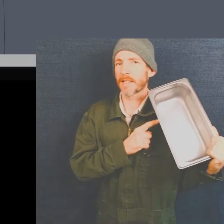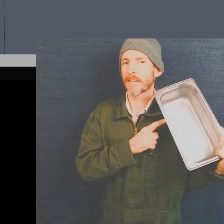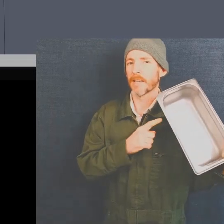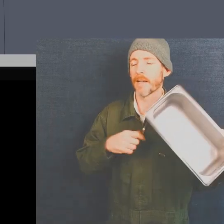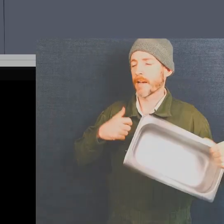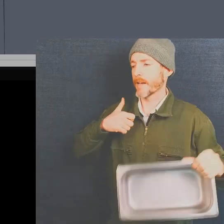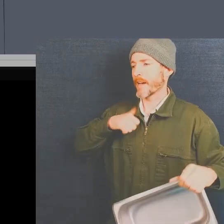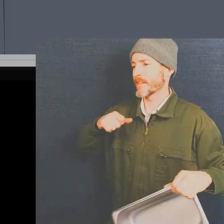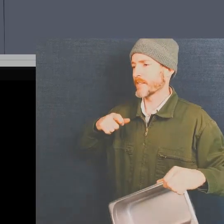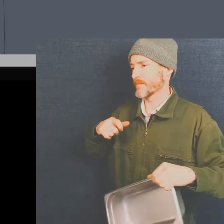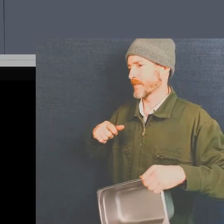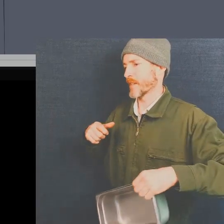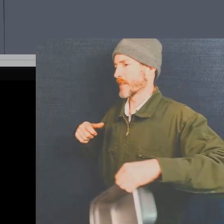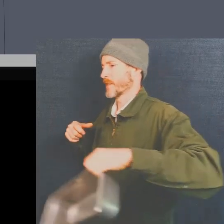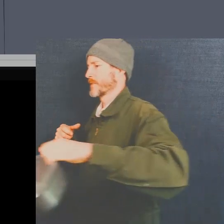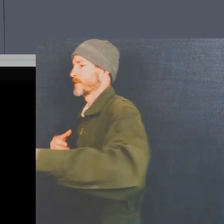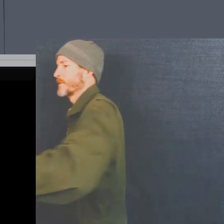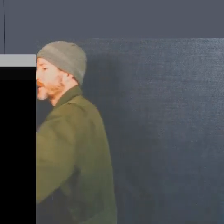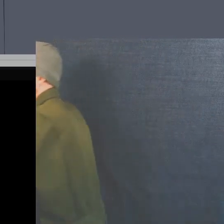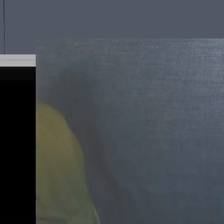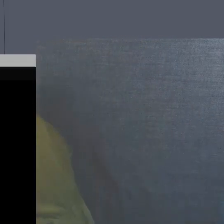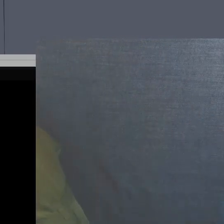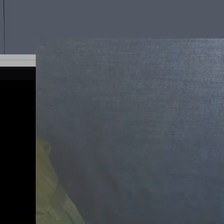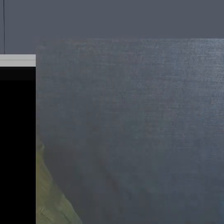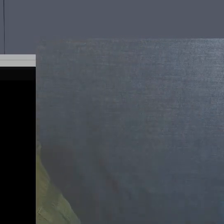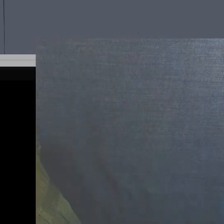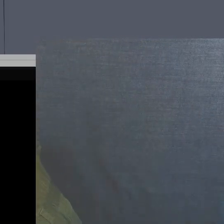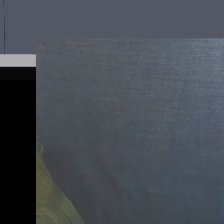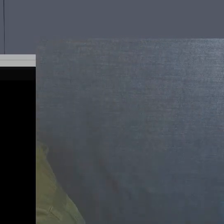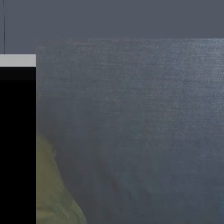this thing, I like